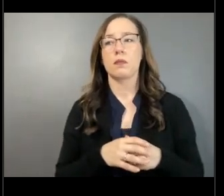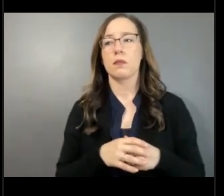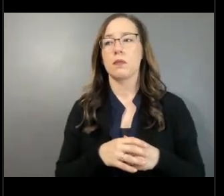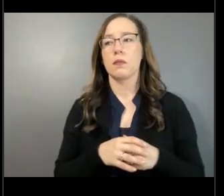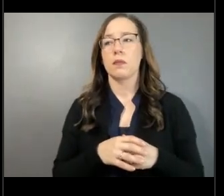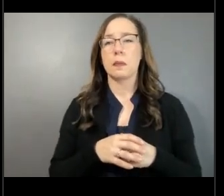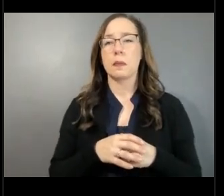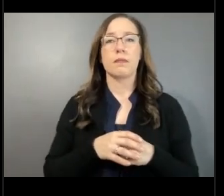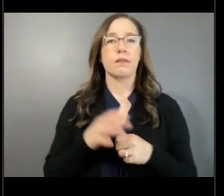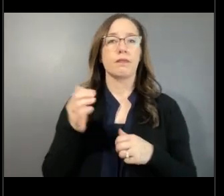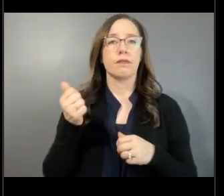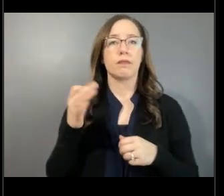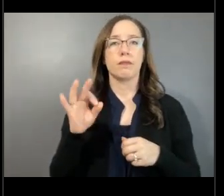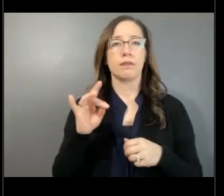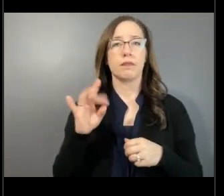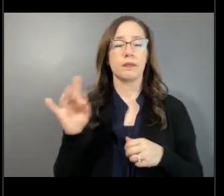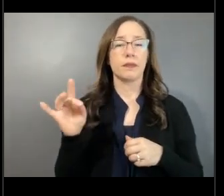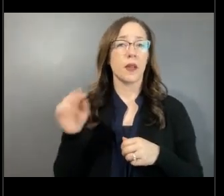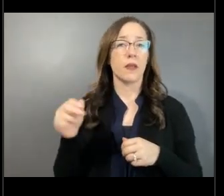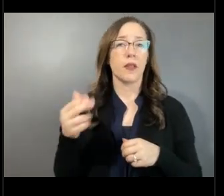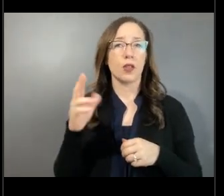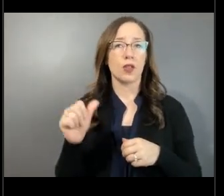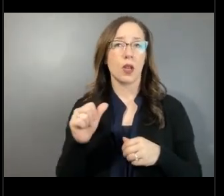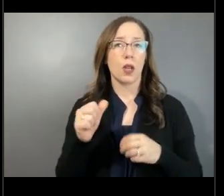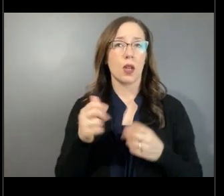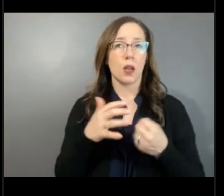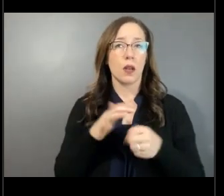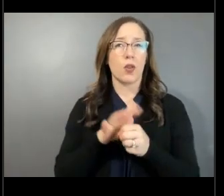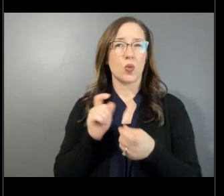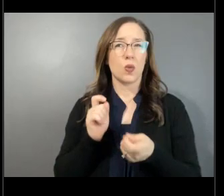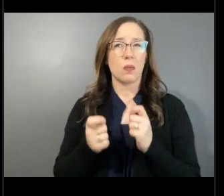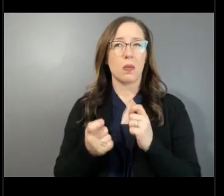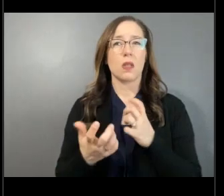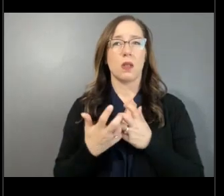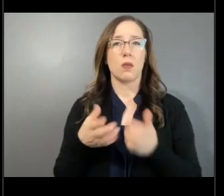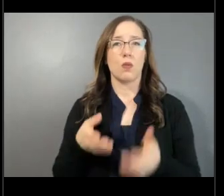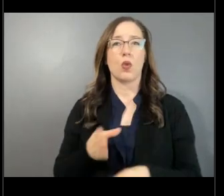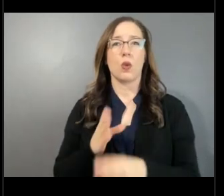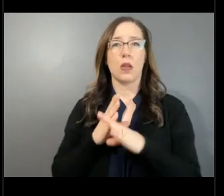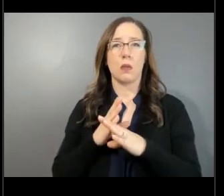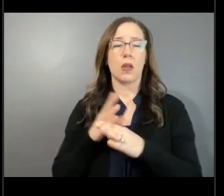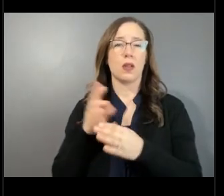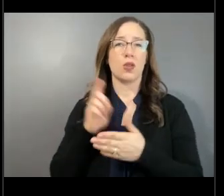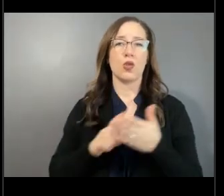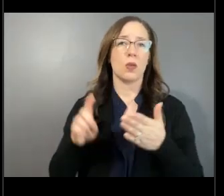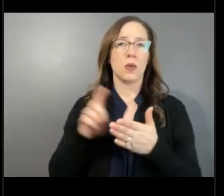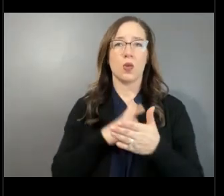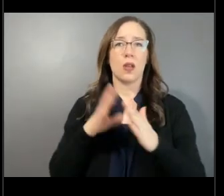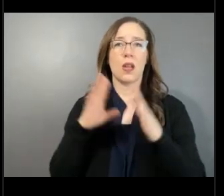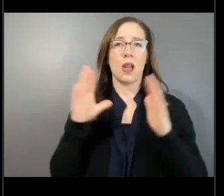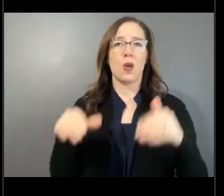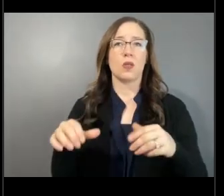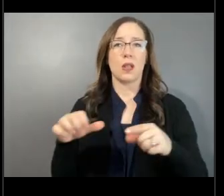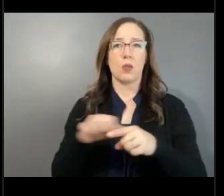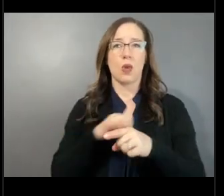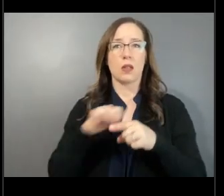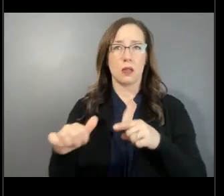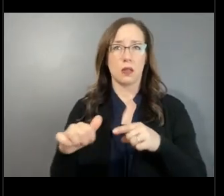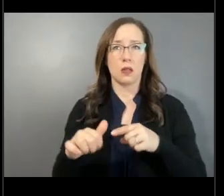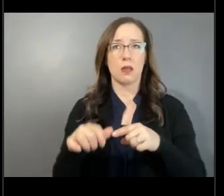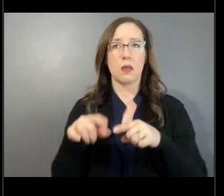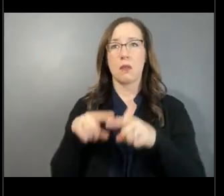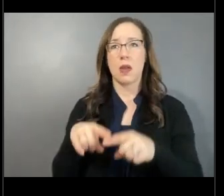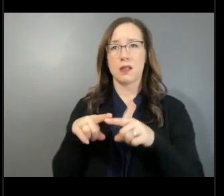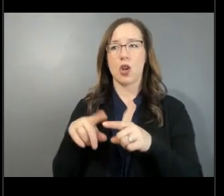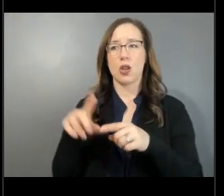1988, FHA coverage was amended to prohibit discriminatory housing practices based